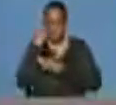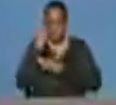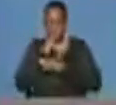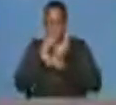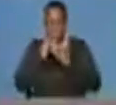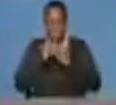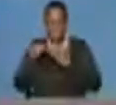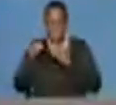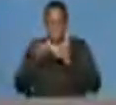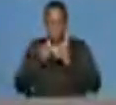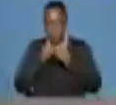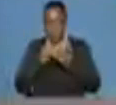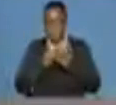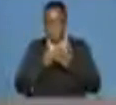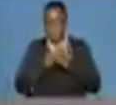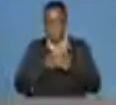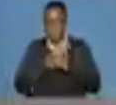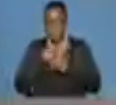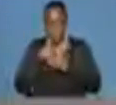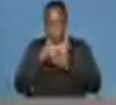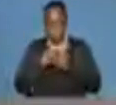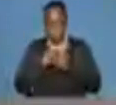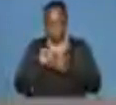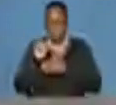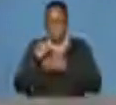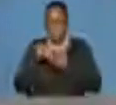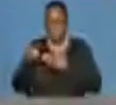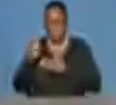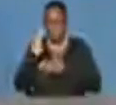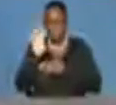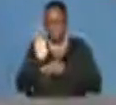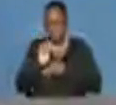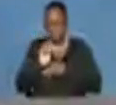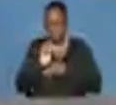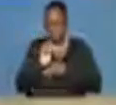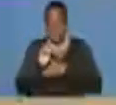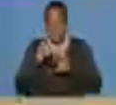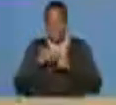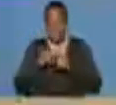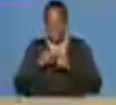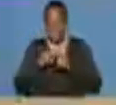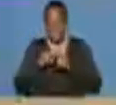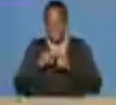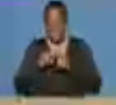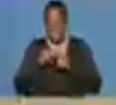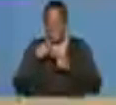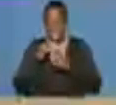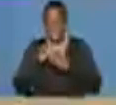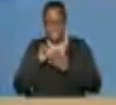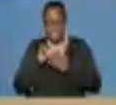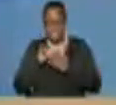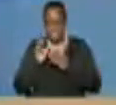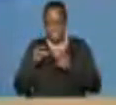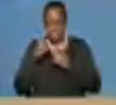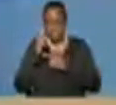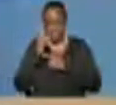At present, the going bus rate for an adult rider is $1.50, a fare bus drivers were hoping could be padded by at least 25